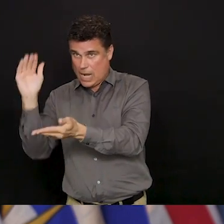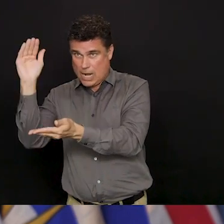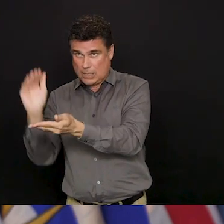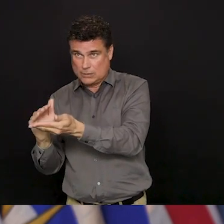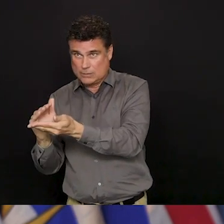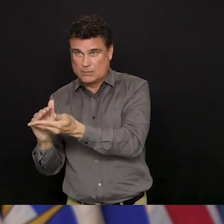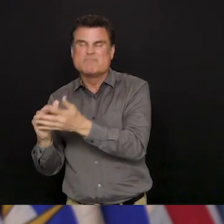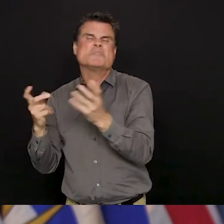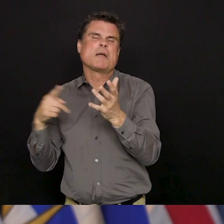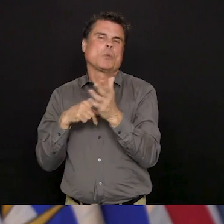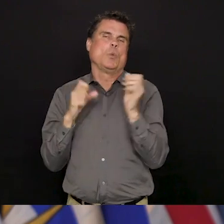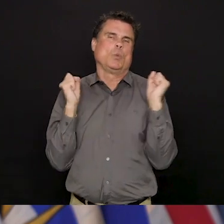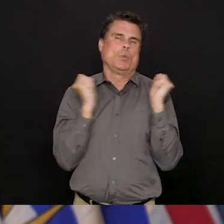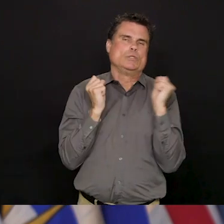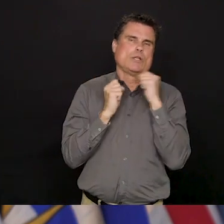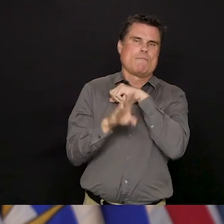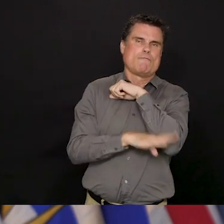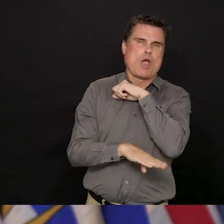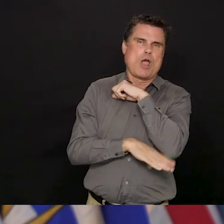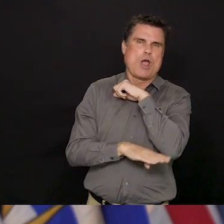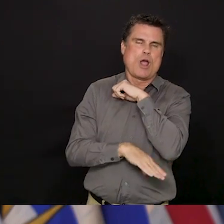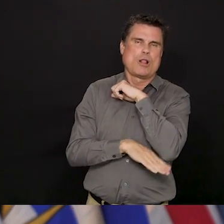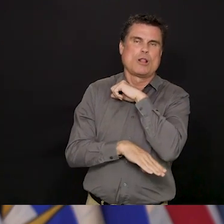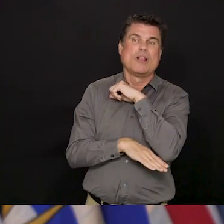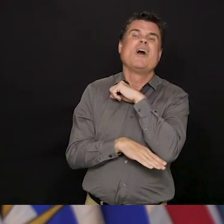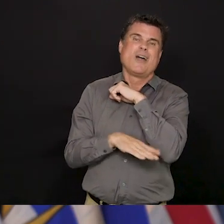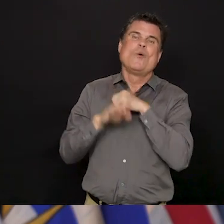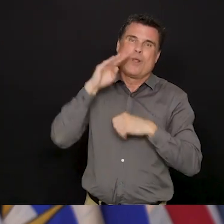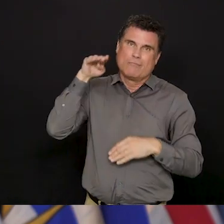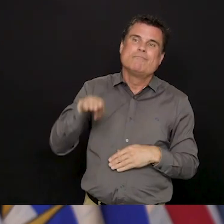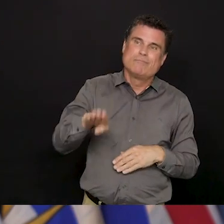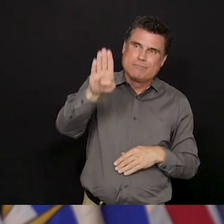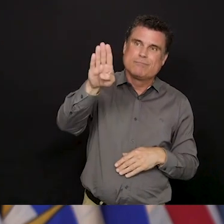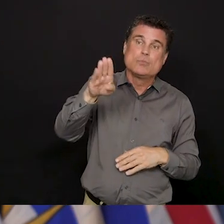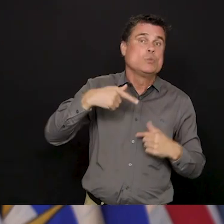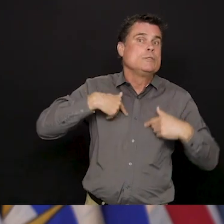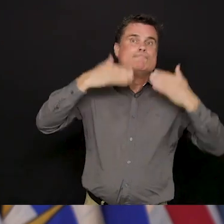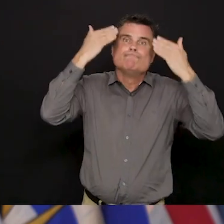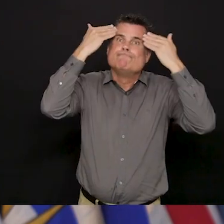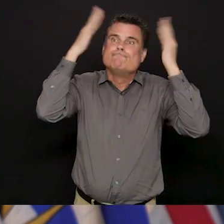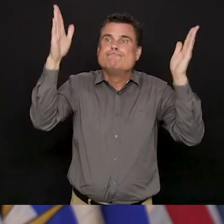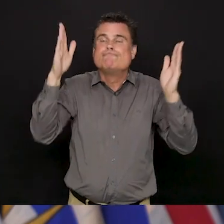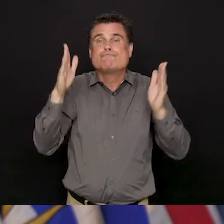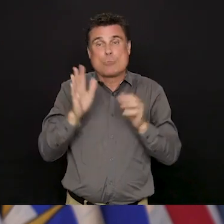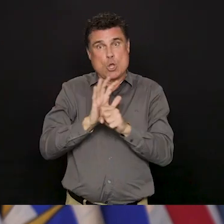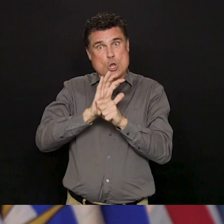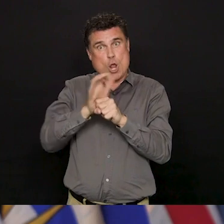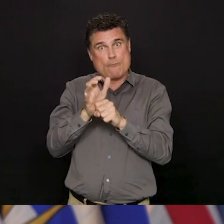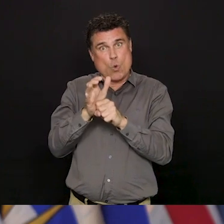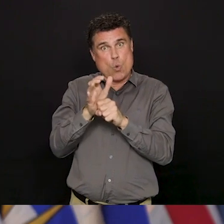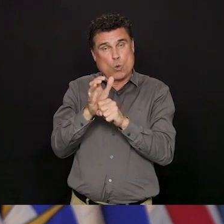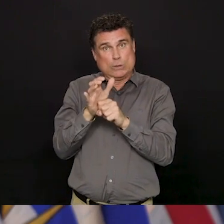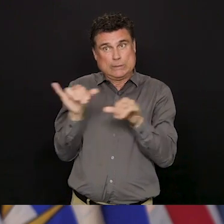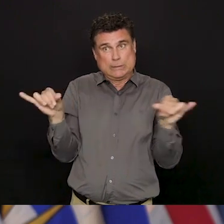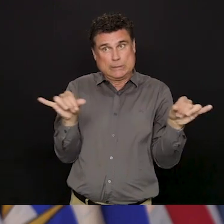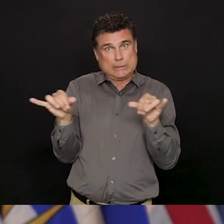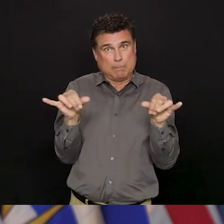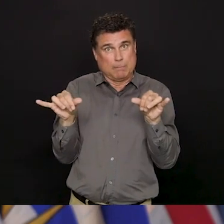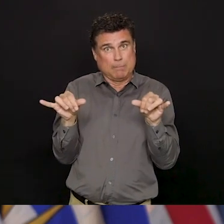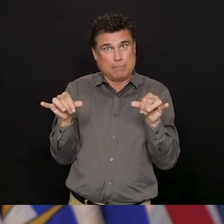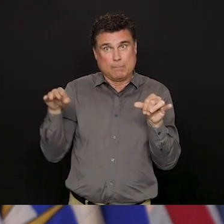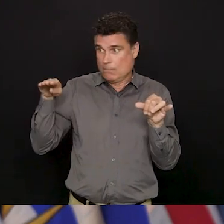to this coronavirus, but it is very concerning to me, and we've talked about this as well, that once we have